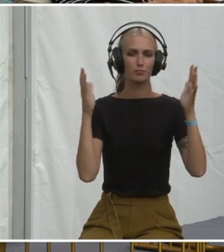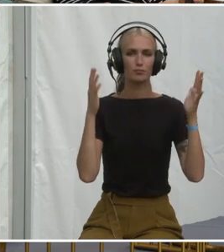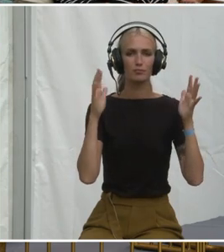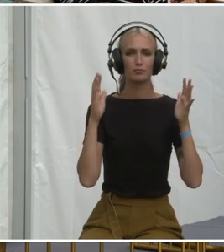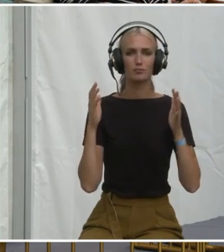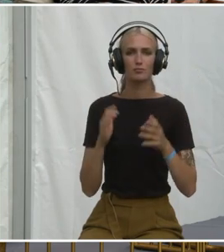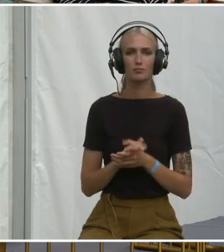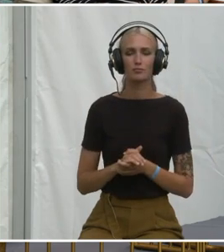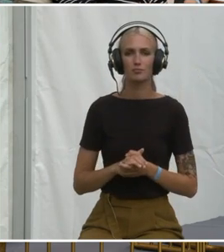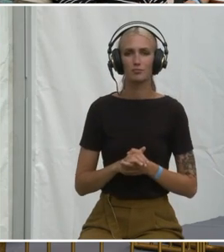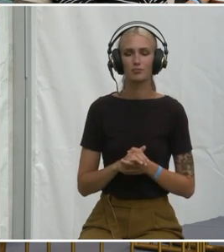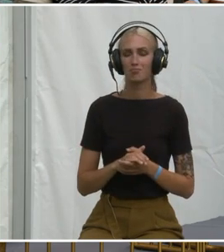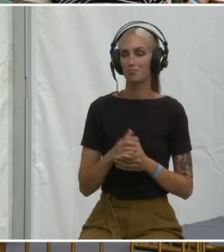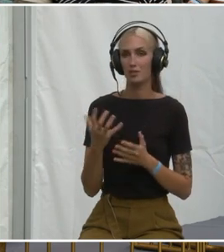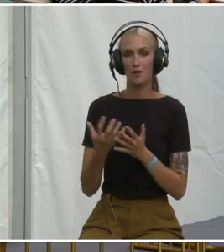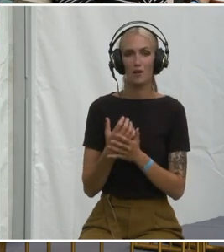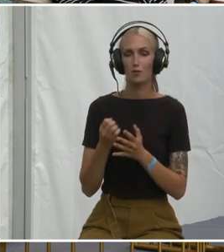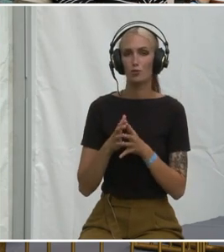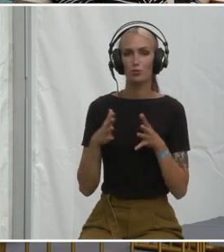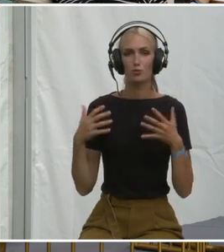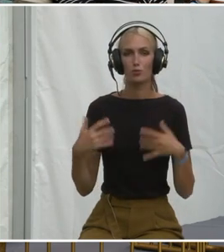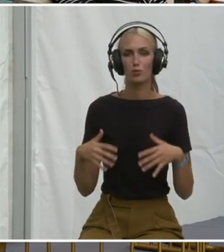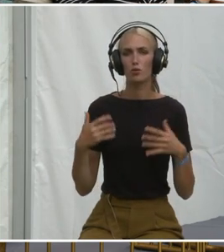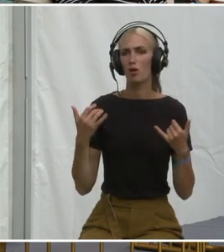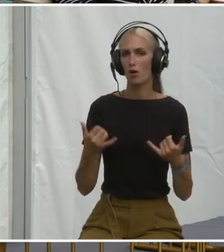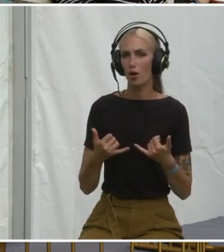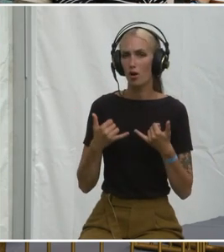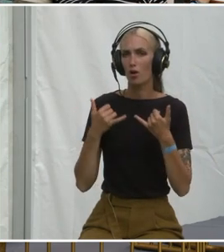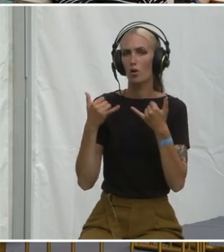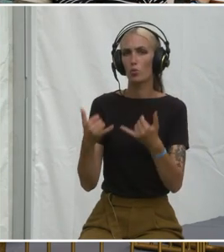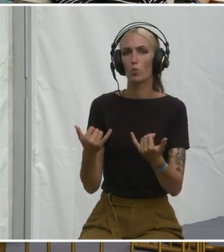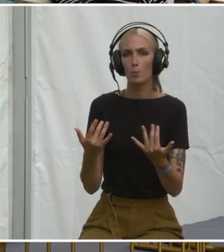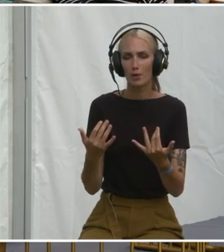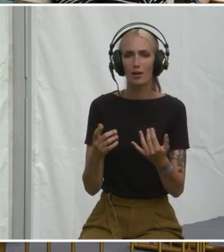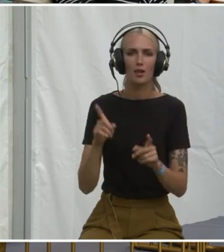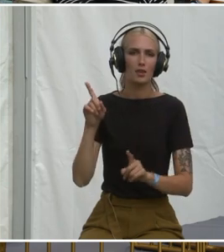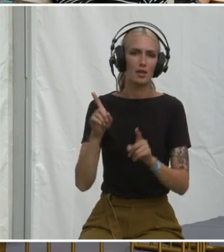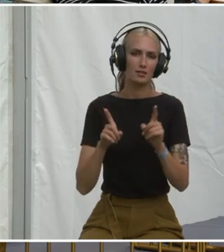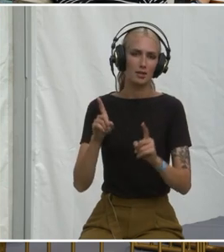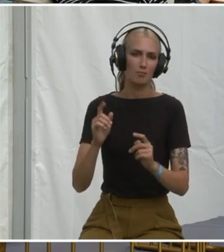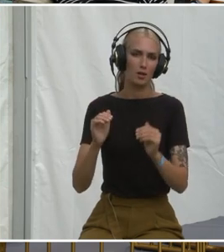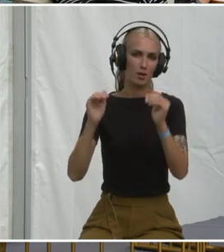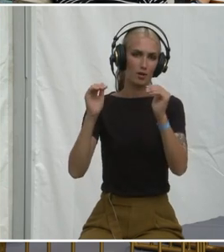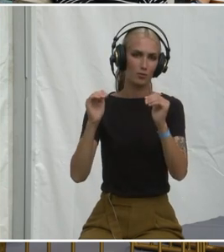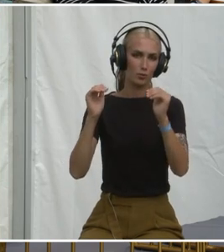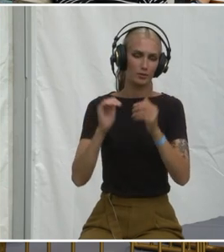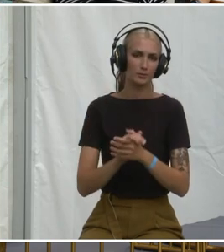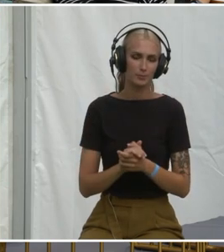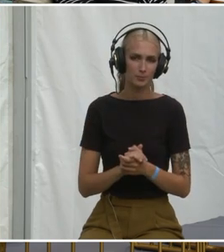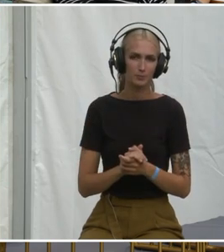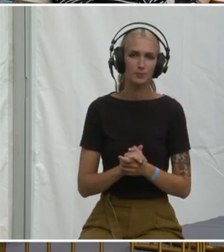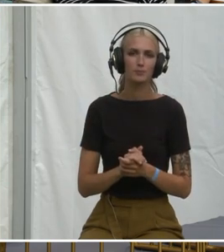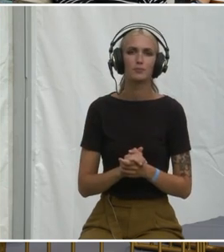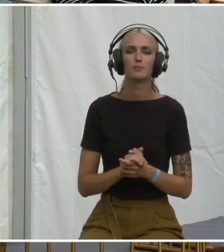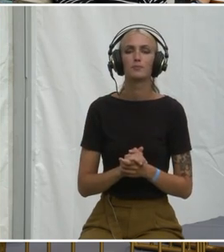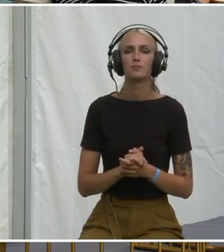it's a really big achievement. The official ceremony will be in the beginning of December. And Jussi has been studied